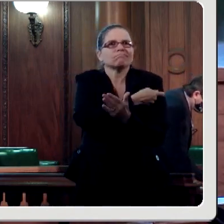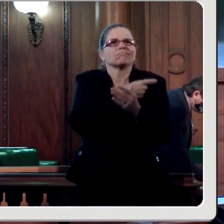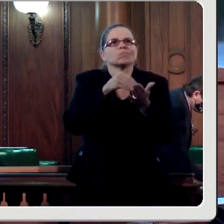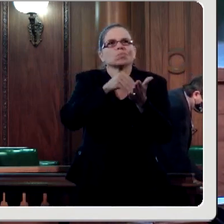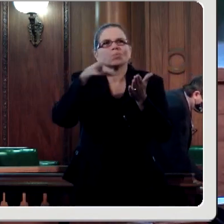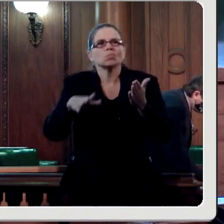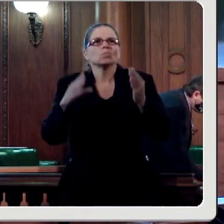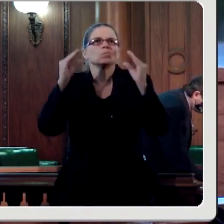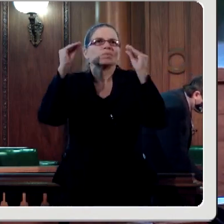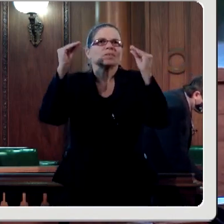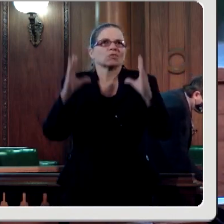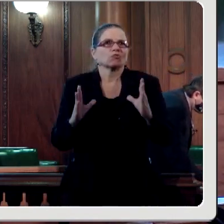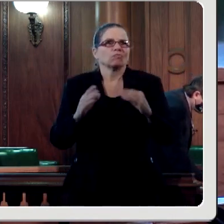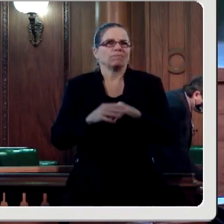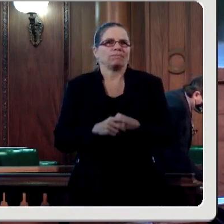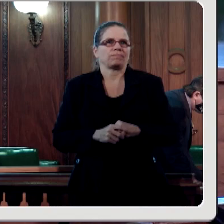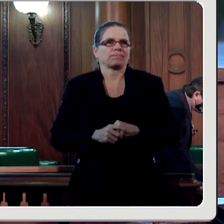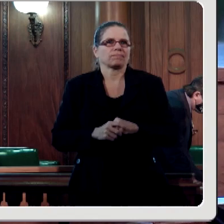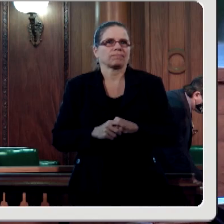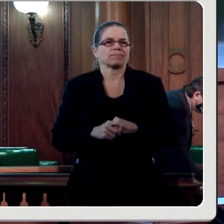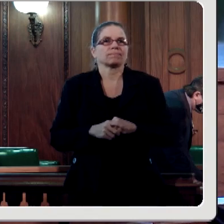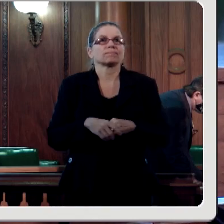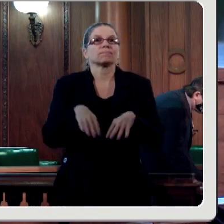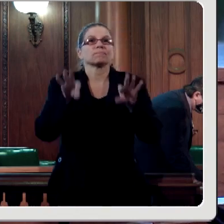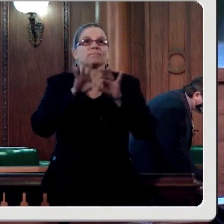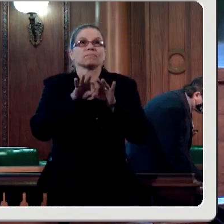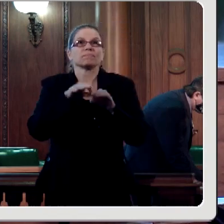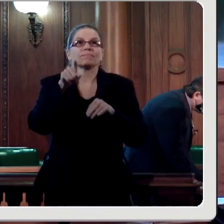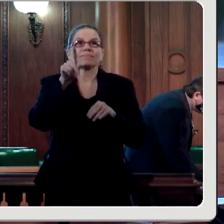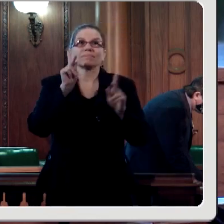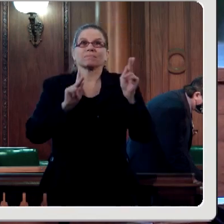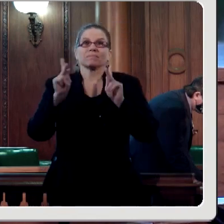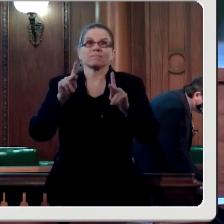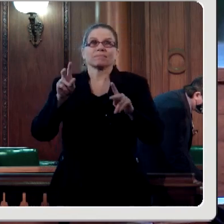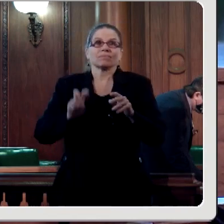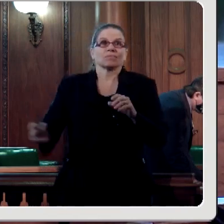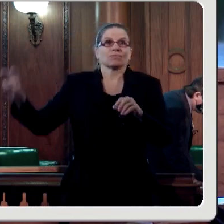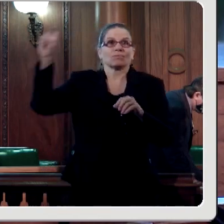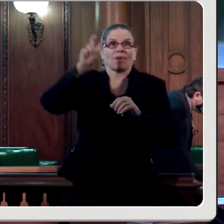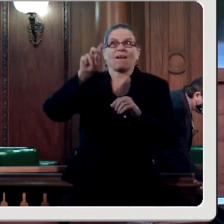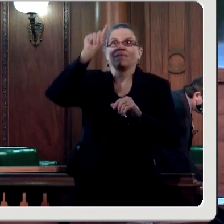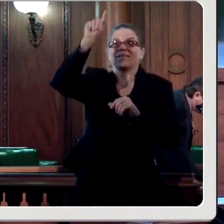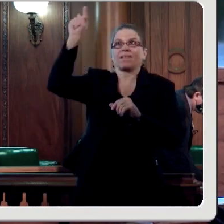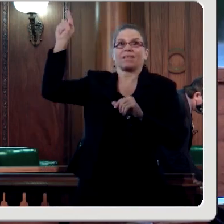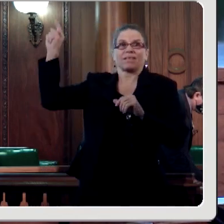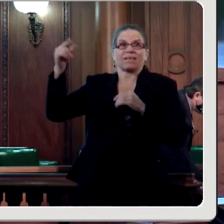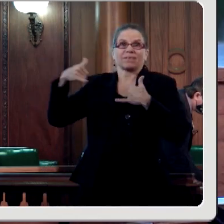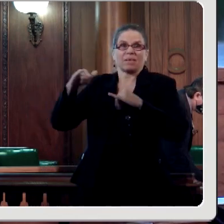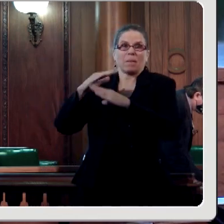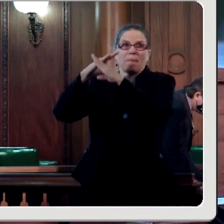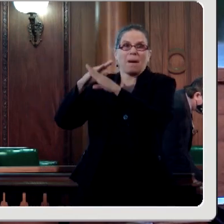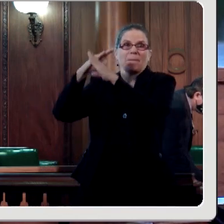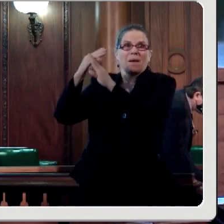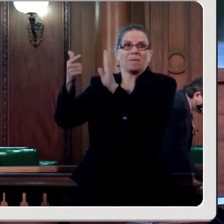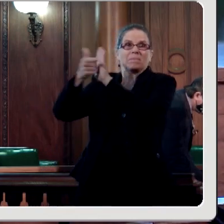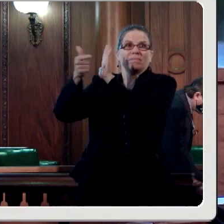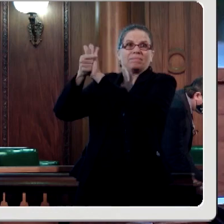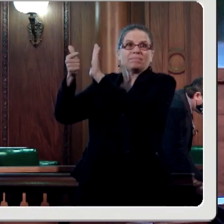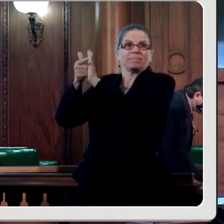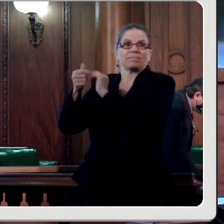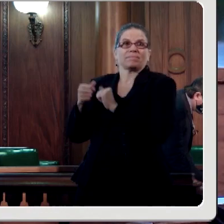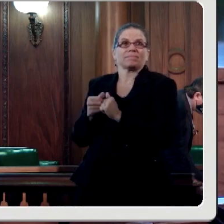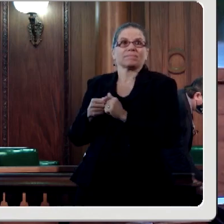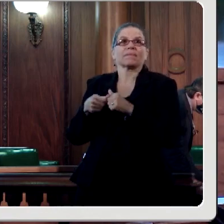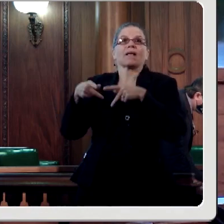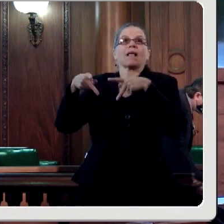The only states that you can come into Massachusetts from that does not require a quarantine